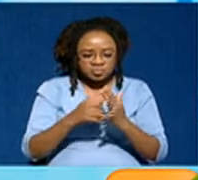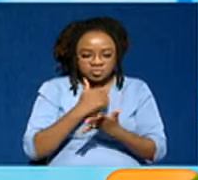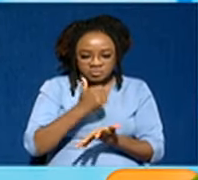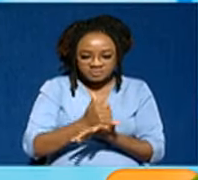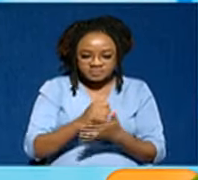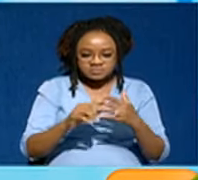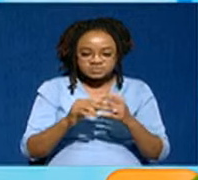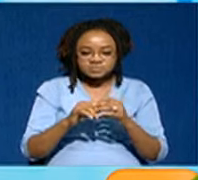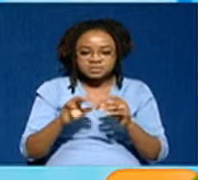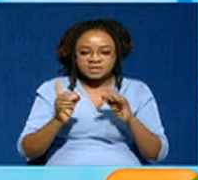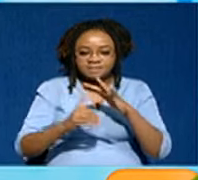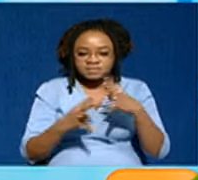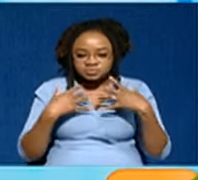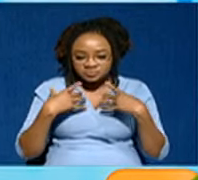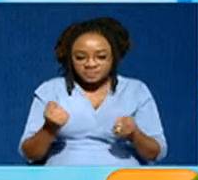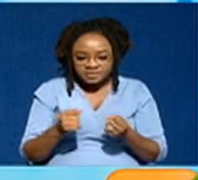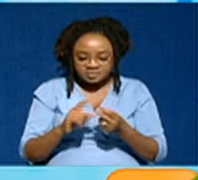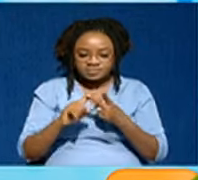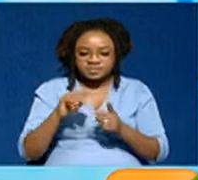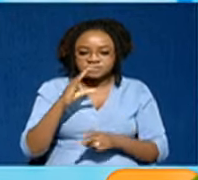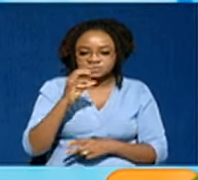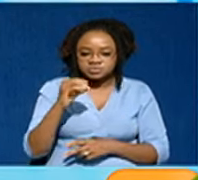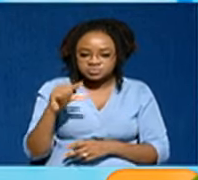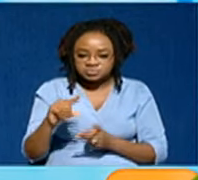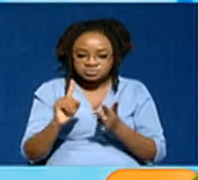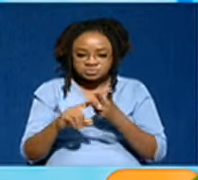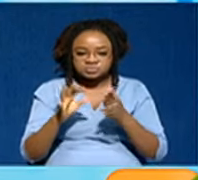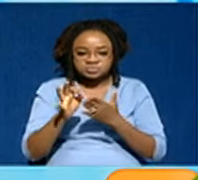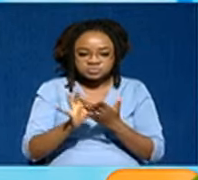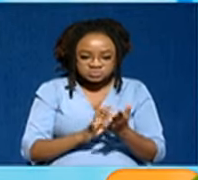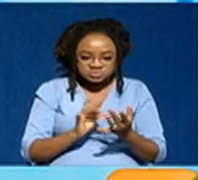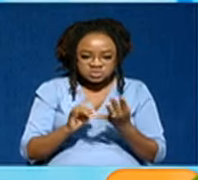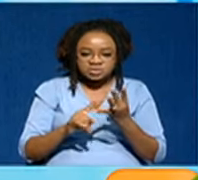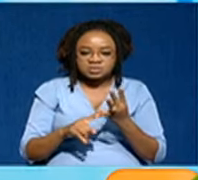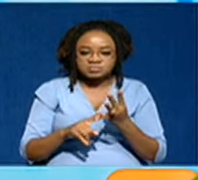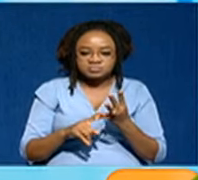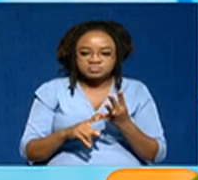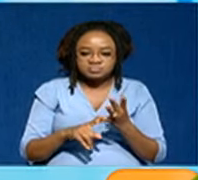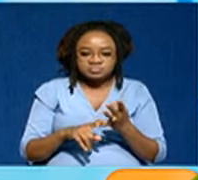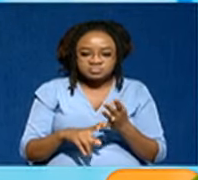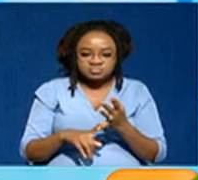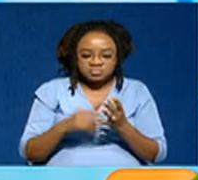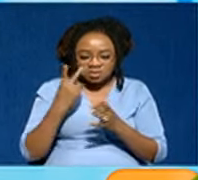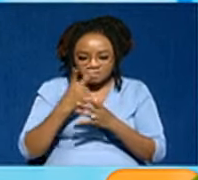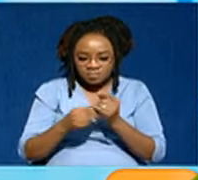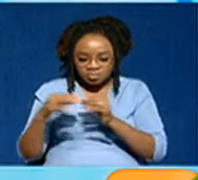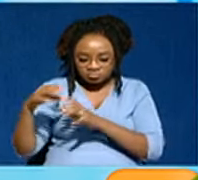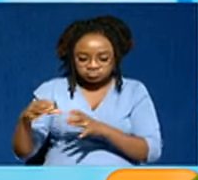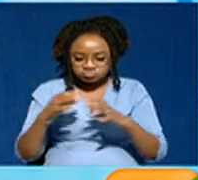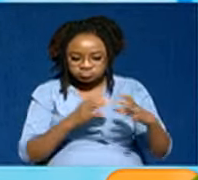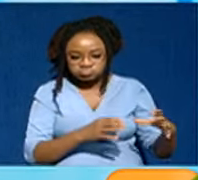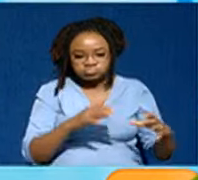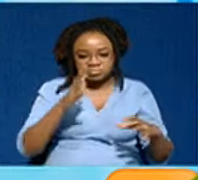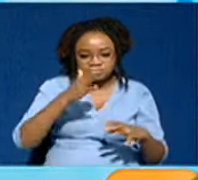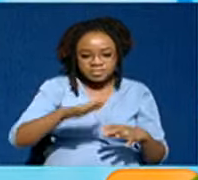Health, to the Council of Governors, to the Treasury. We served to both houses of the Parliament.